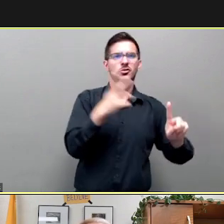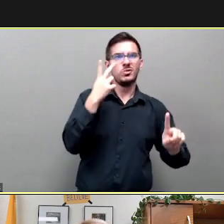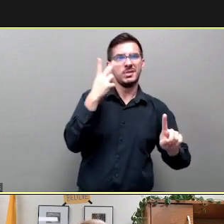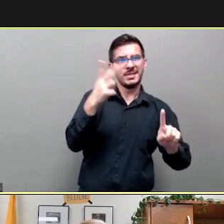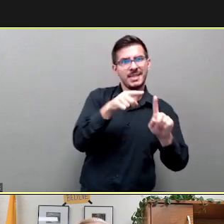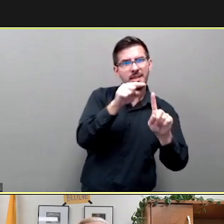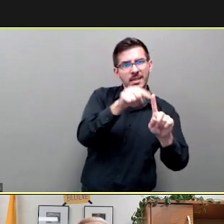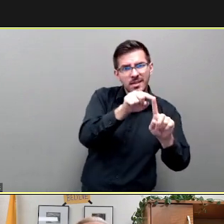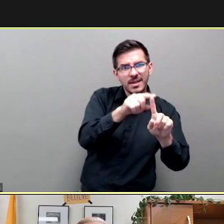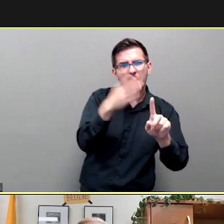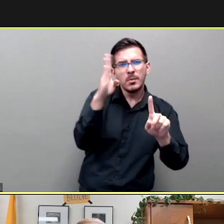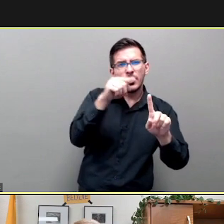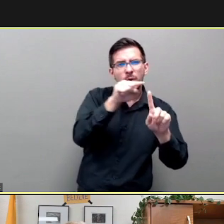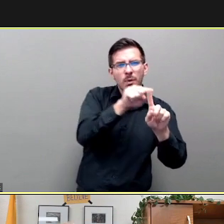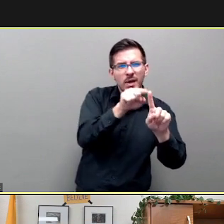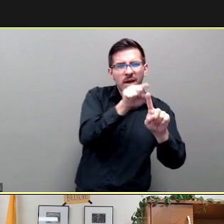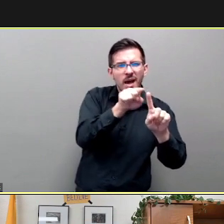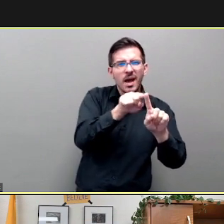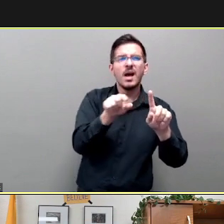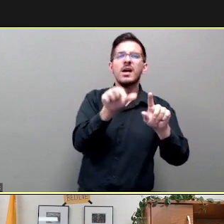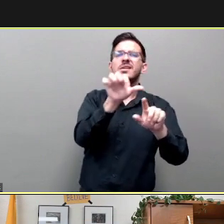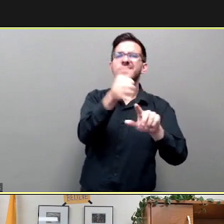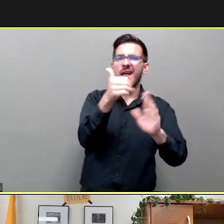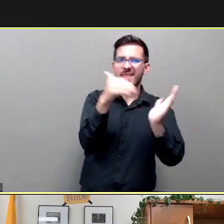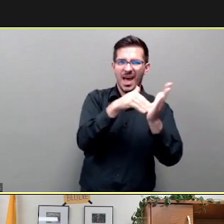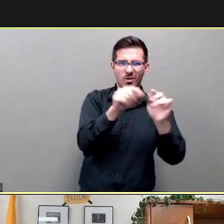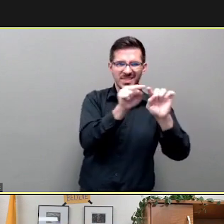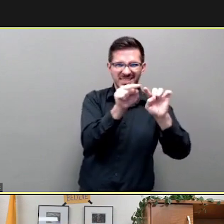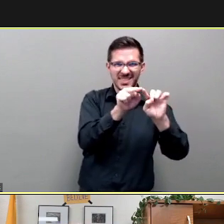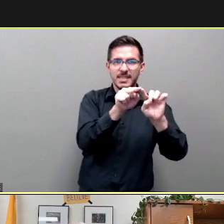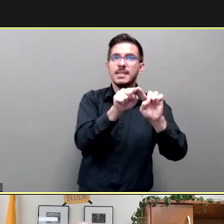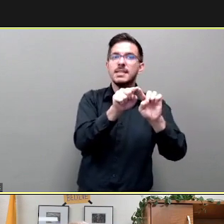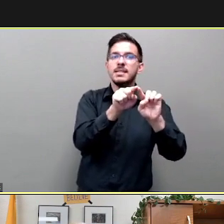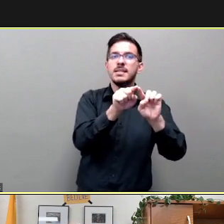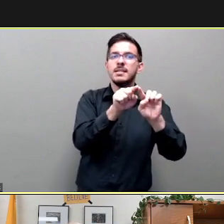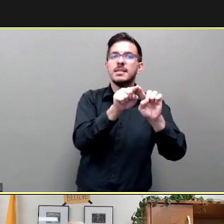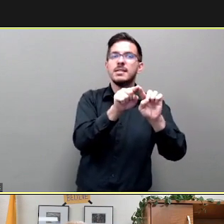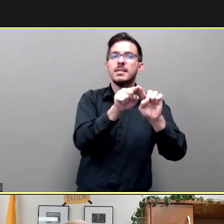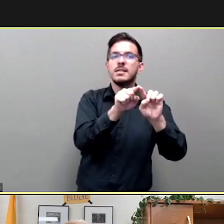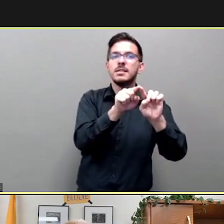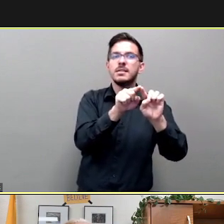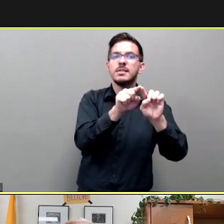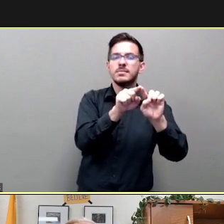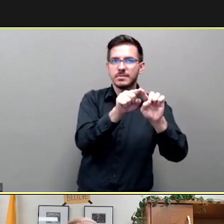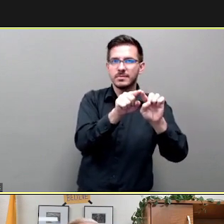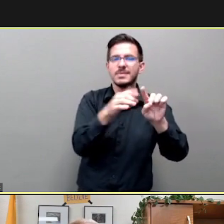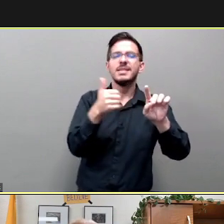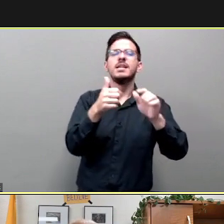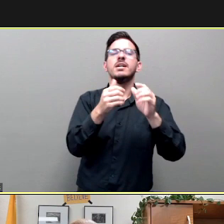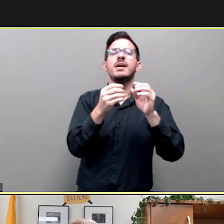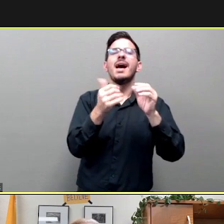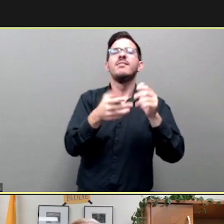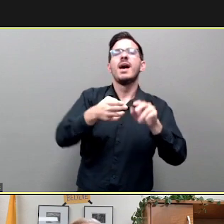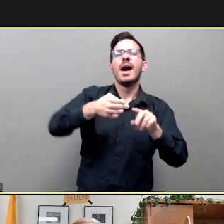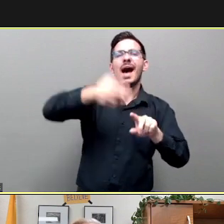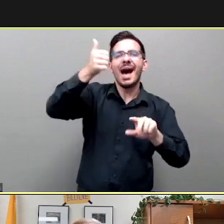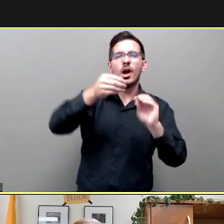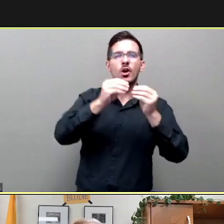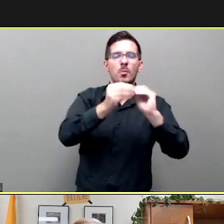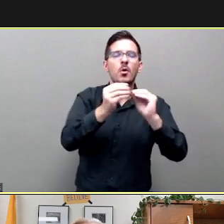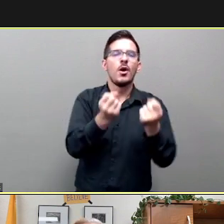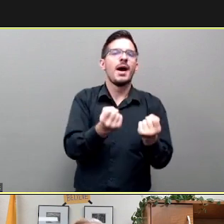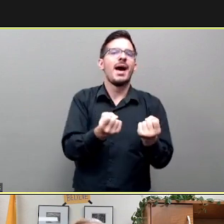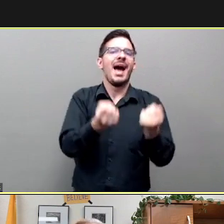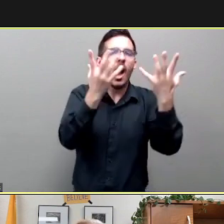of COVID cases before we have, a higher level of counts in the wastewater